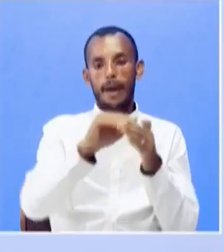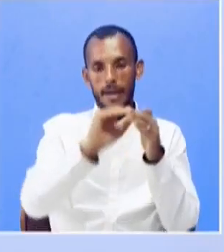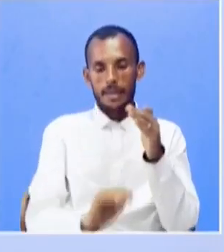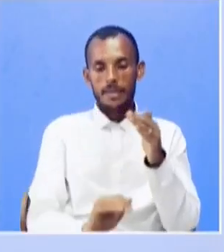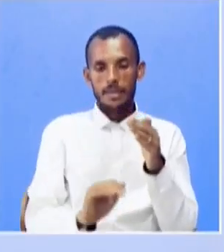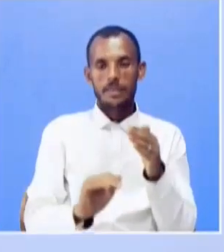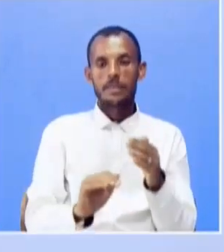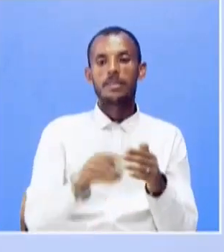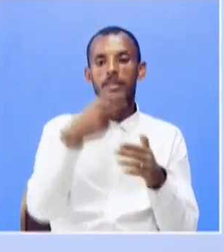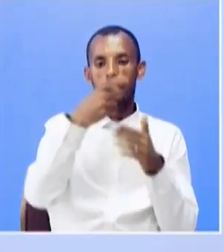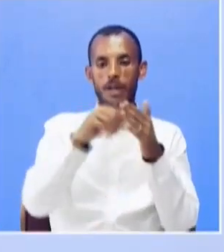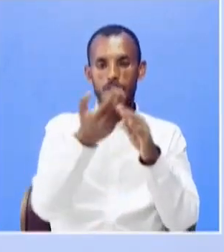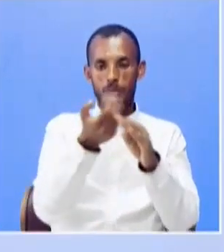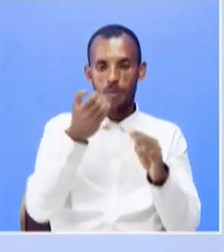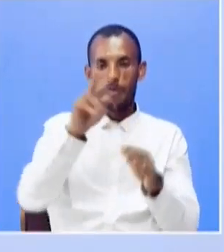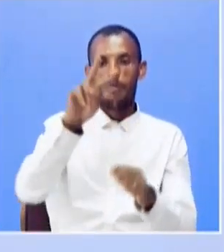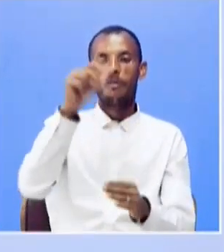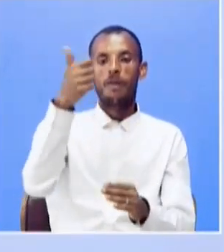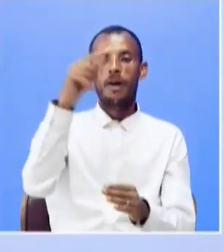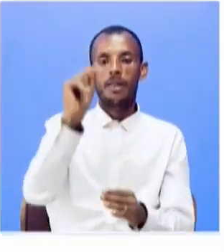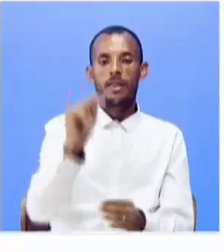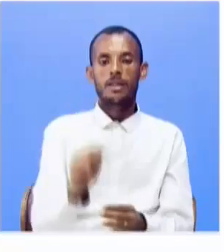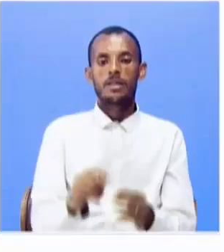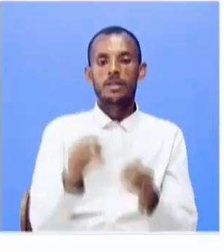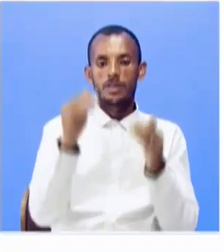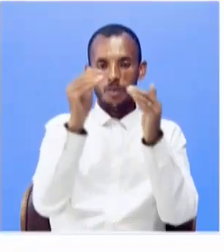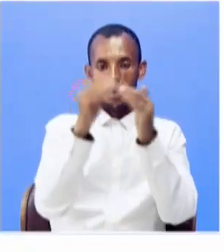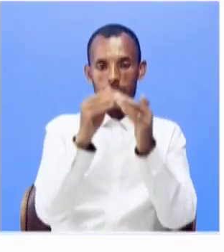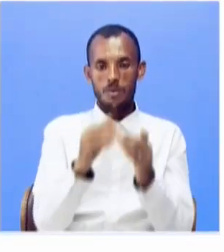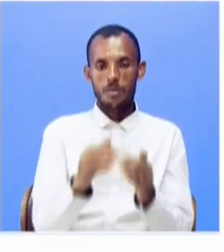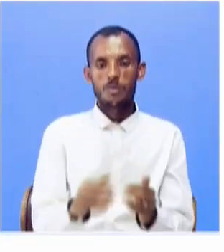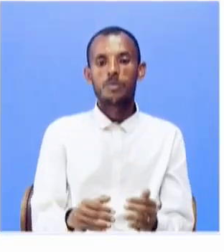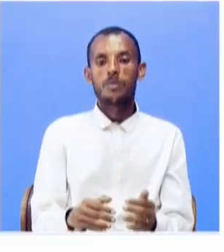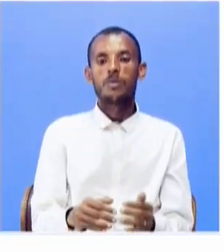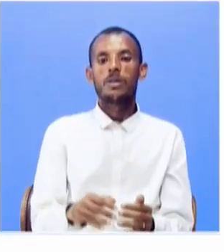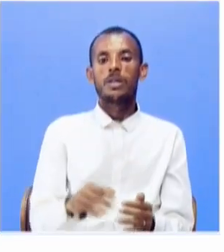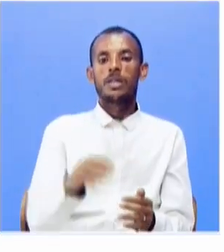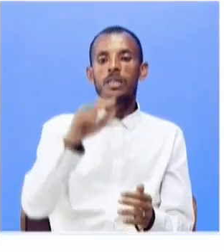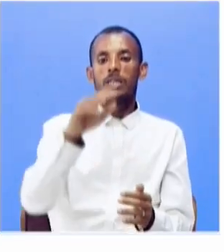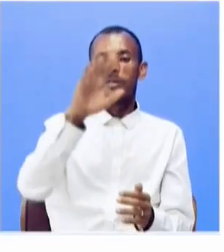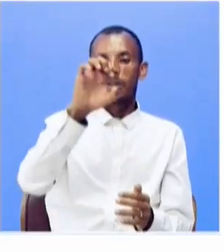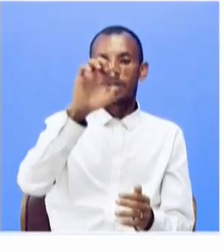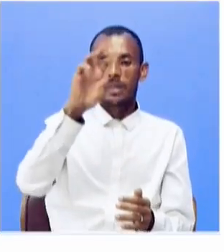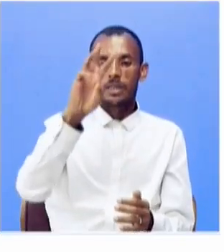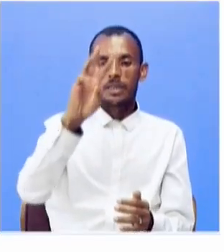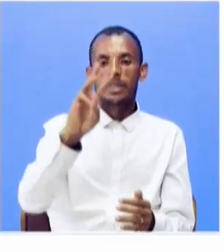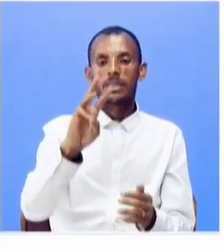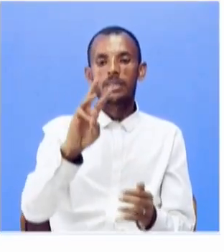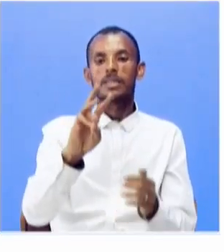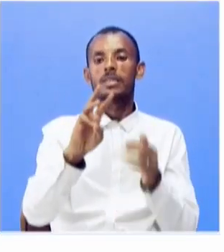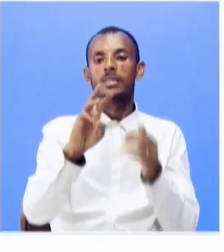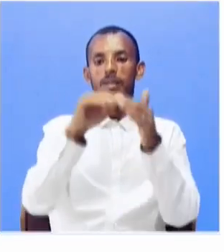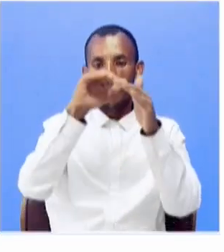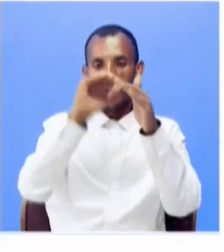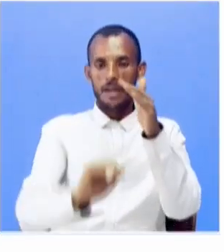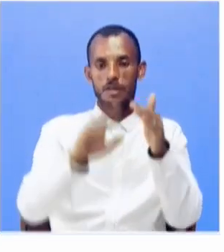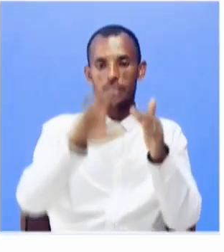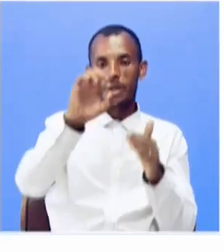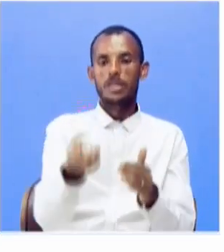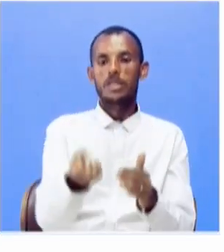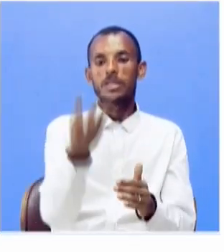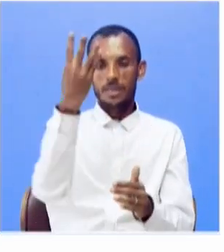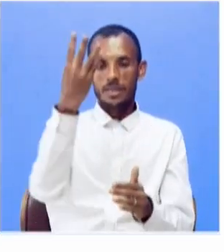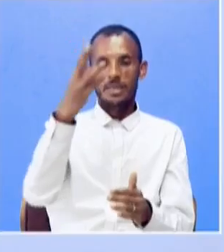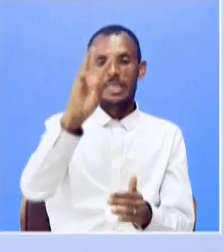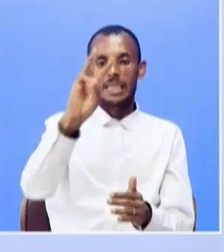VAT gives you the amount of VAT. So this difference gives us this 6. So this will